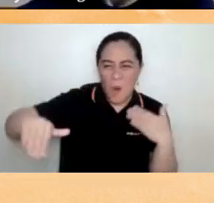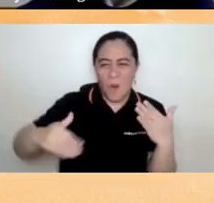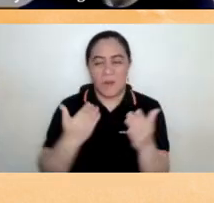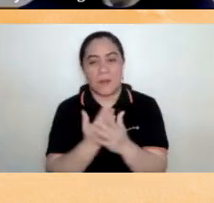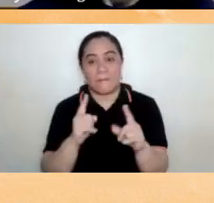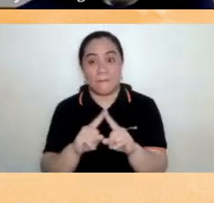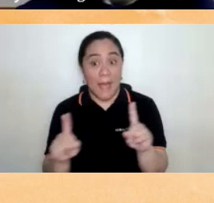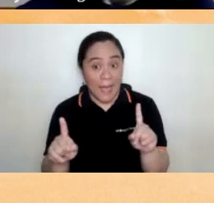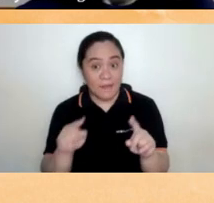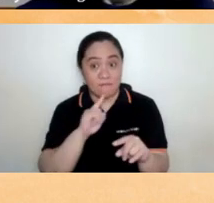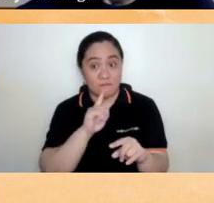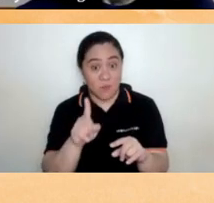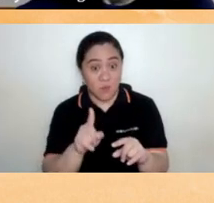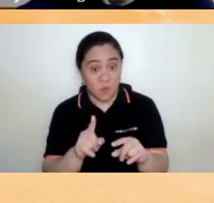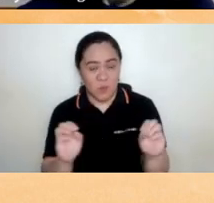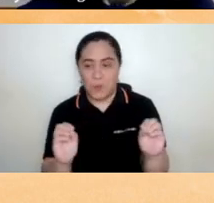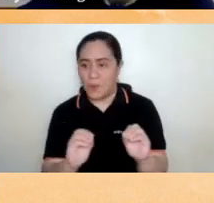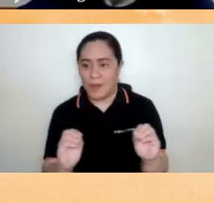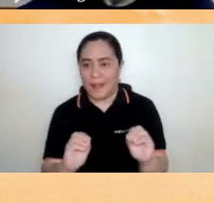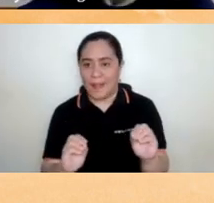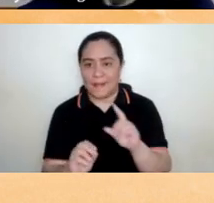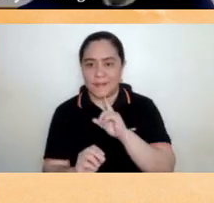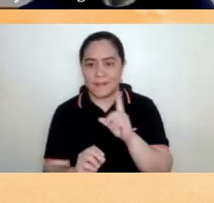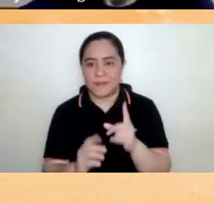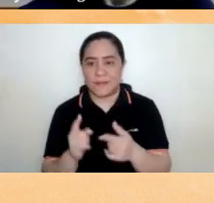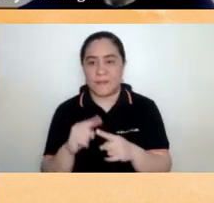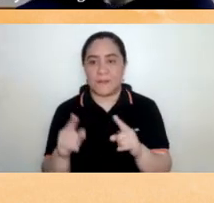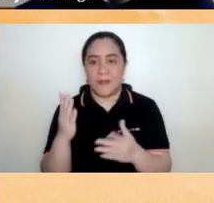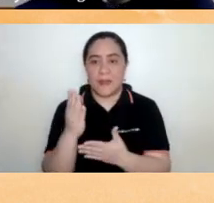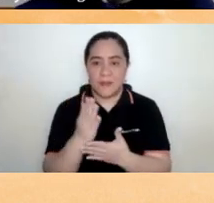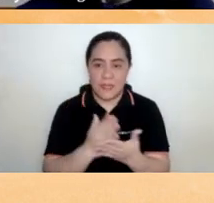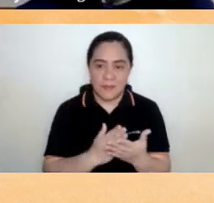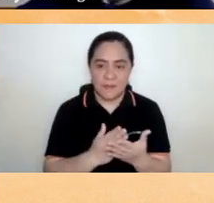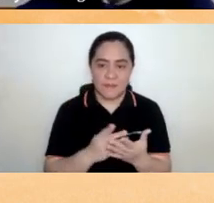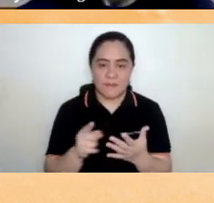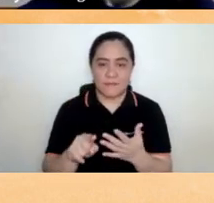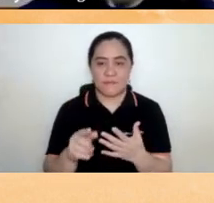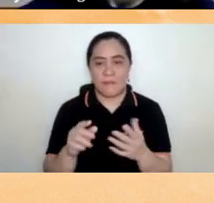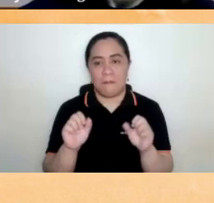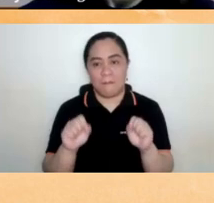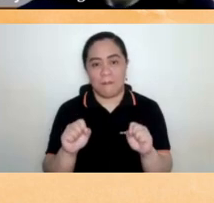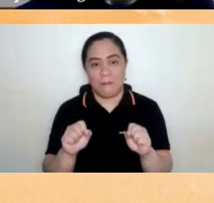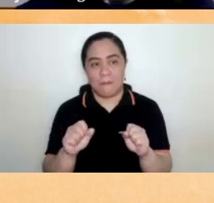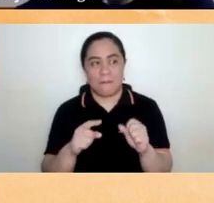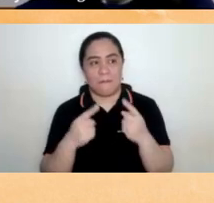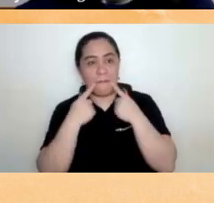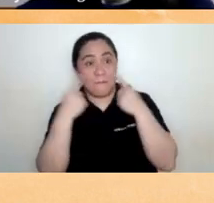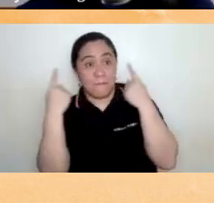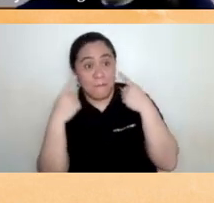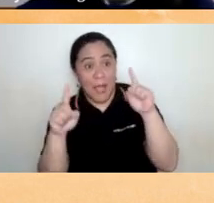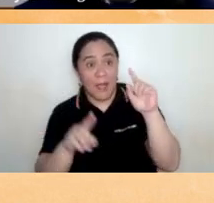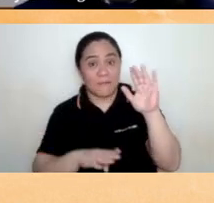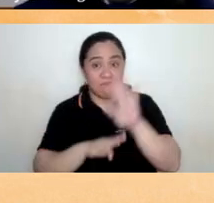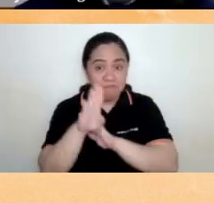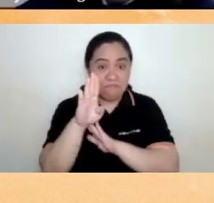it isn't true, that there were things he actually did well or he succeeded in